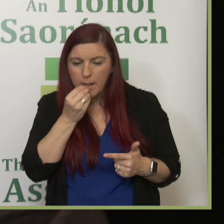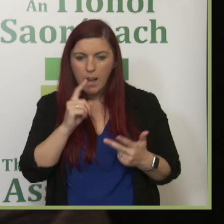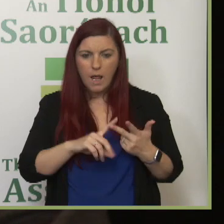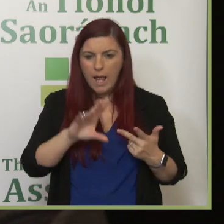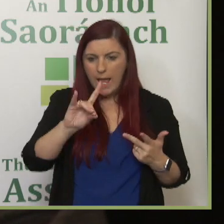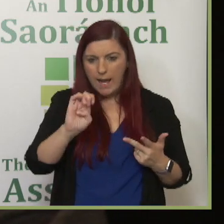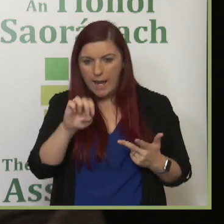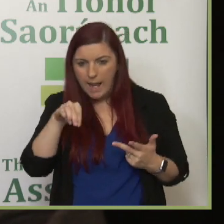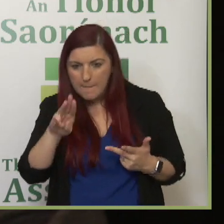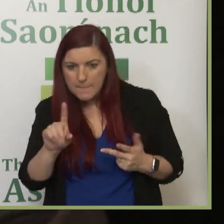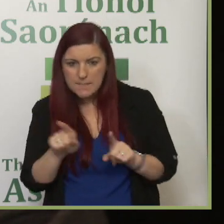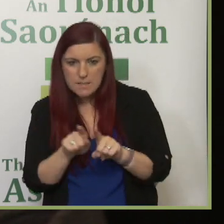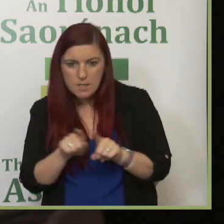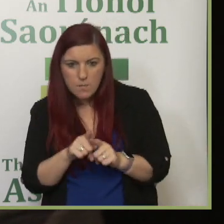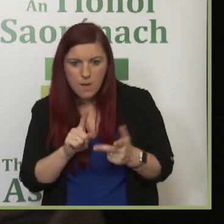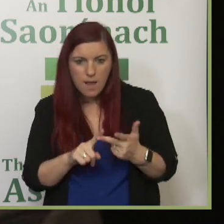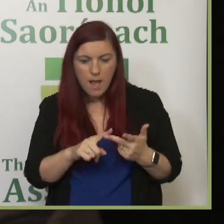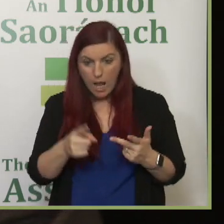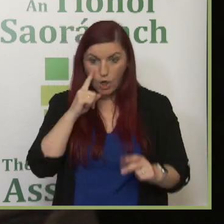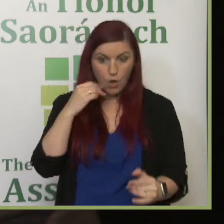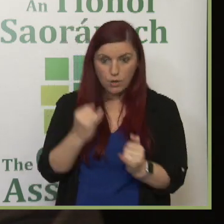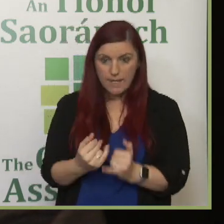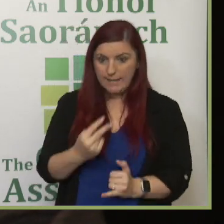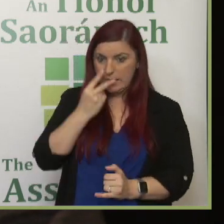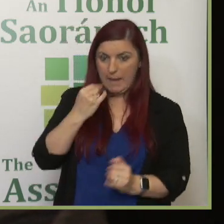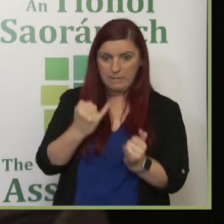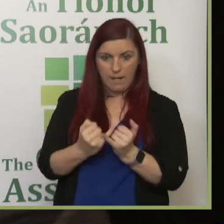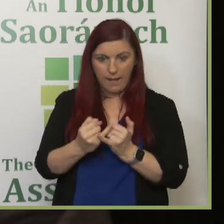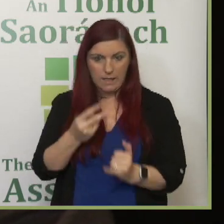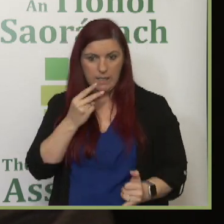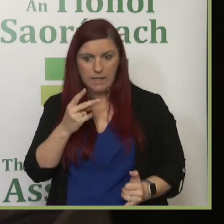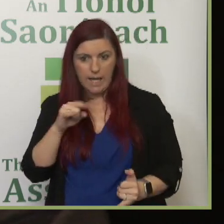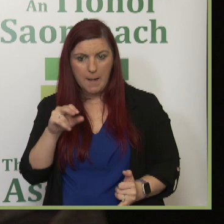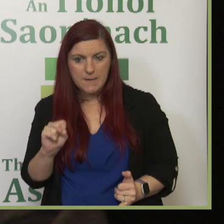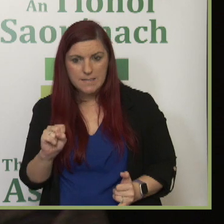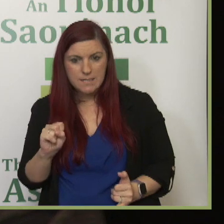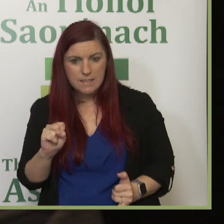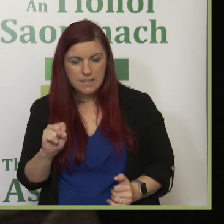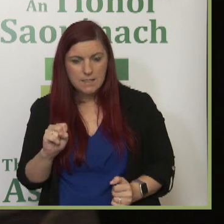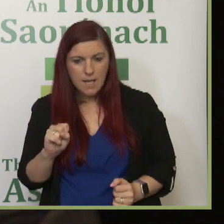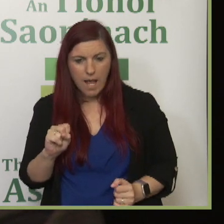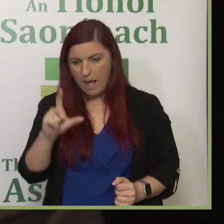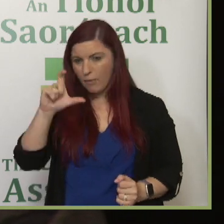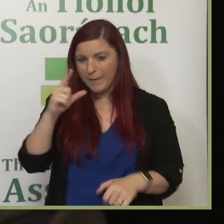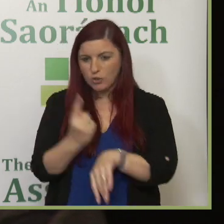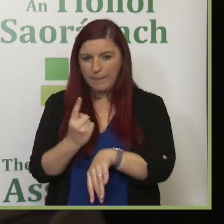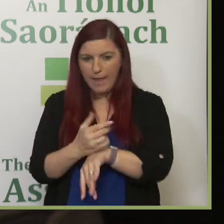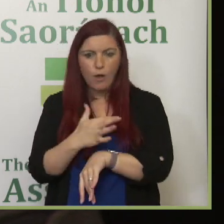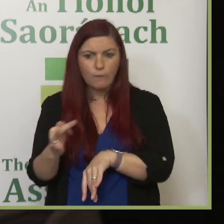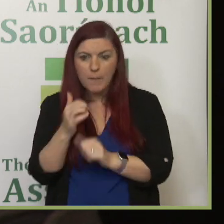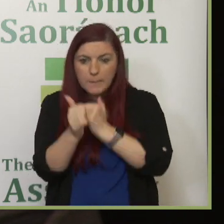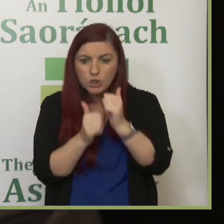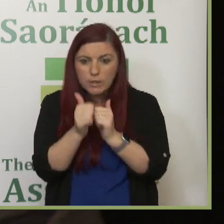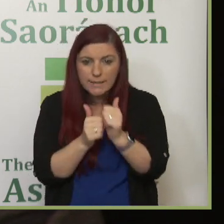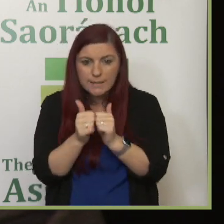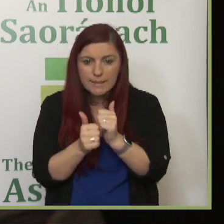sprayed with HHC, which looks like and smells like genuine herbal cannabis. And there's a picture there from a vending machine that's